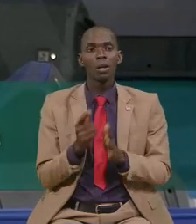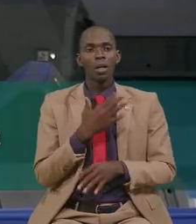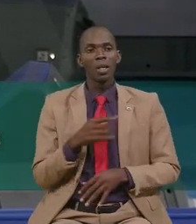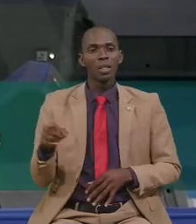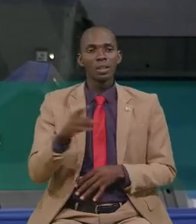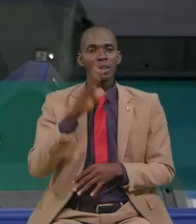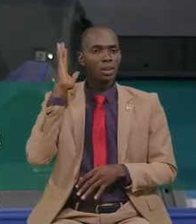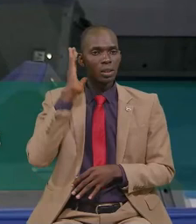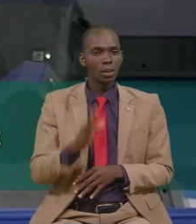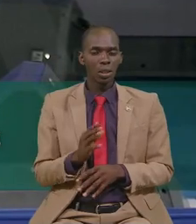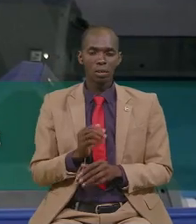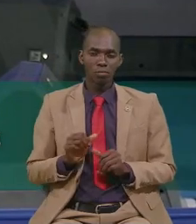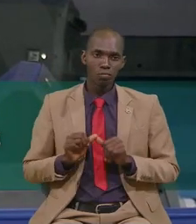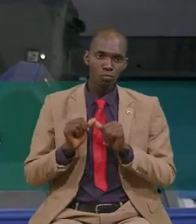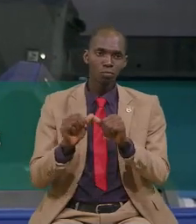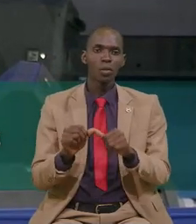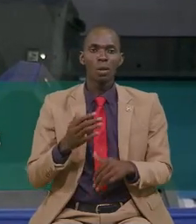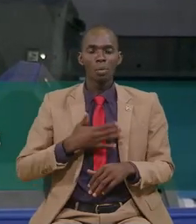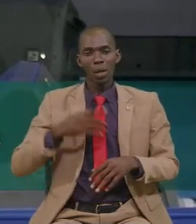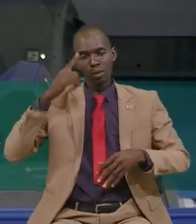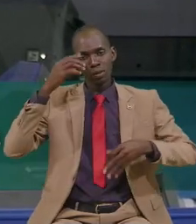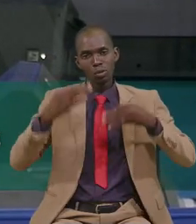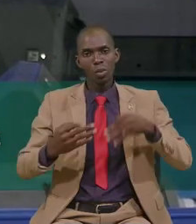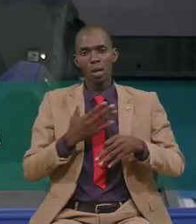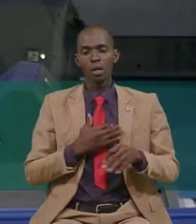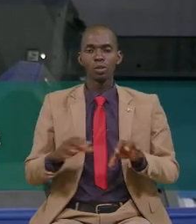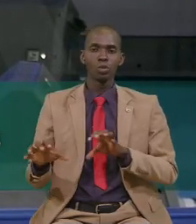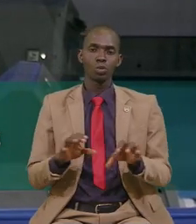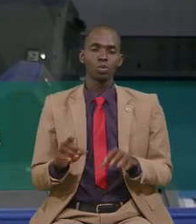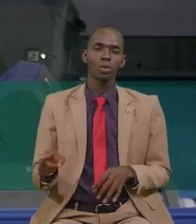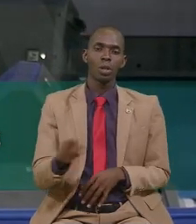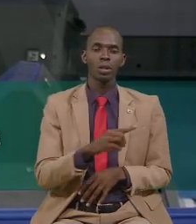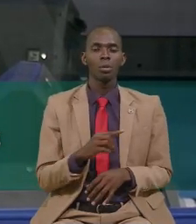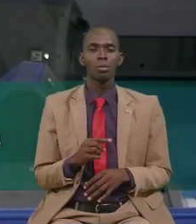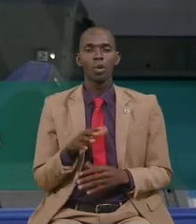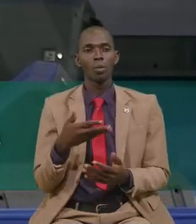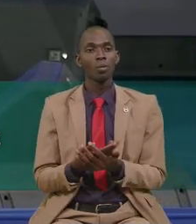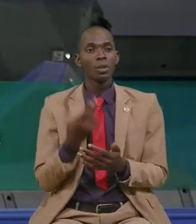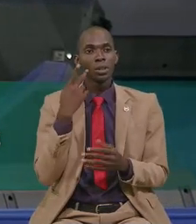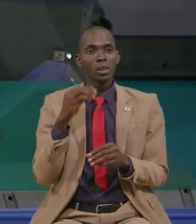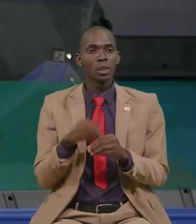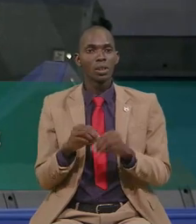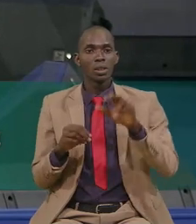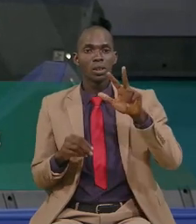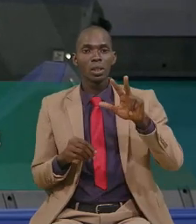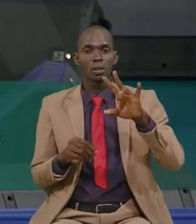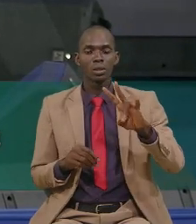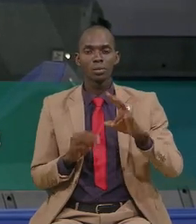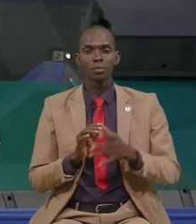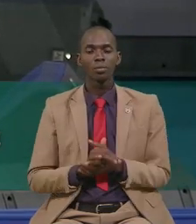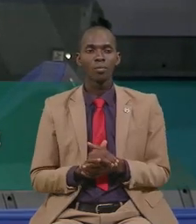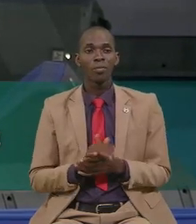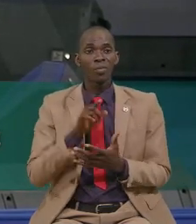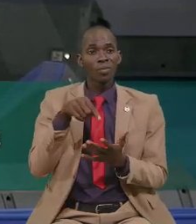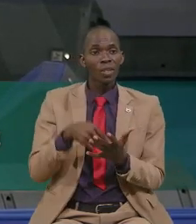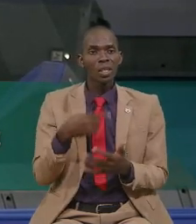keep my judgments and do them. Look at verse 37. In verse 37, thus says